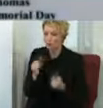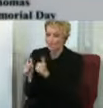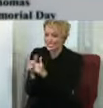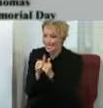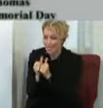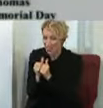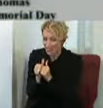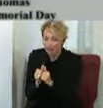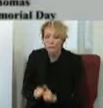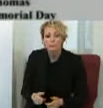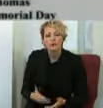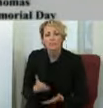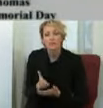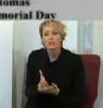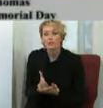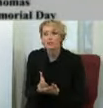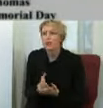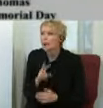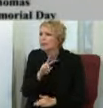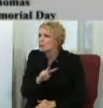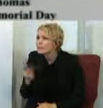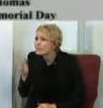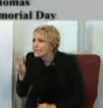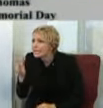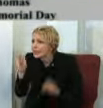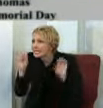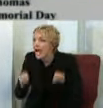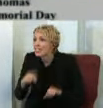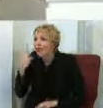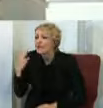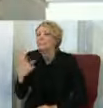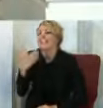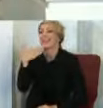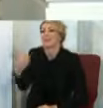And sometimes I check to see if there's anything up there, and thank you.